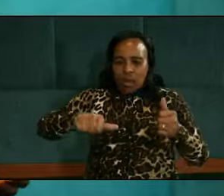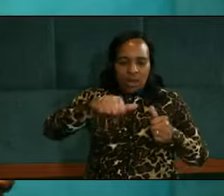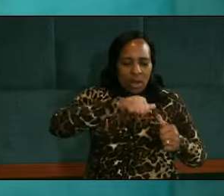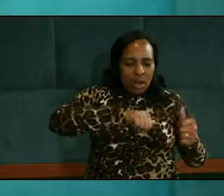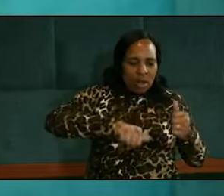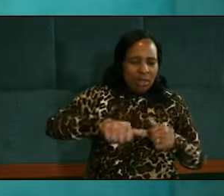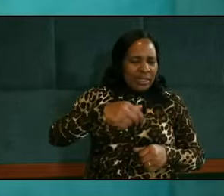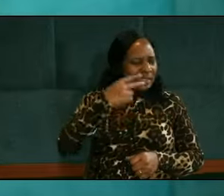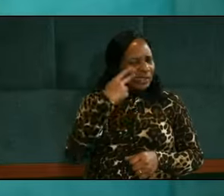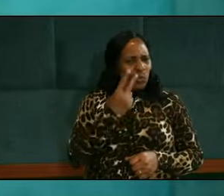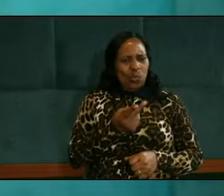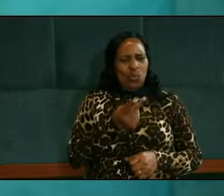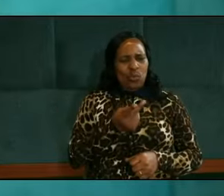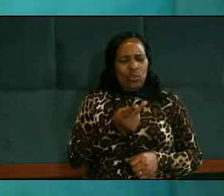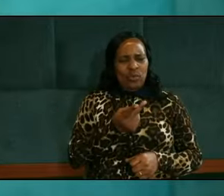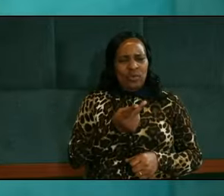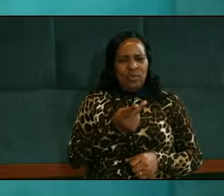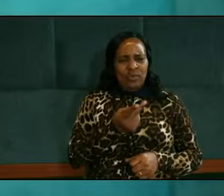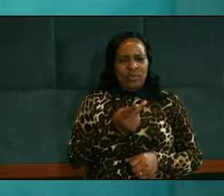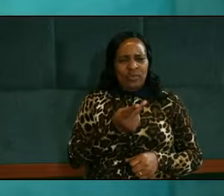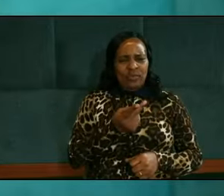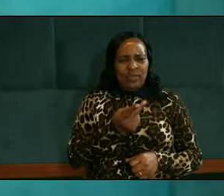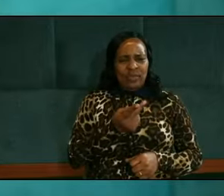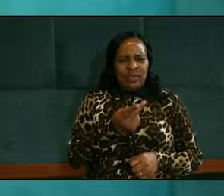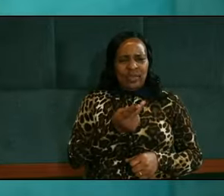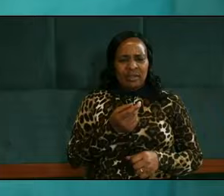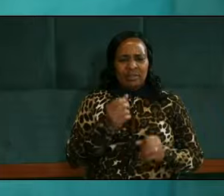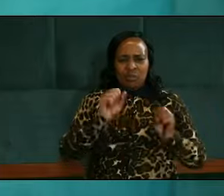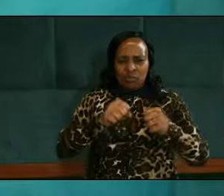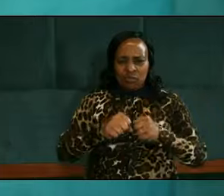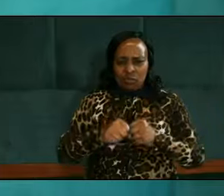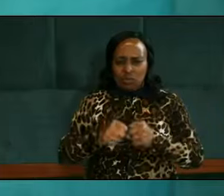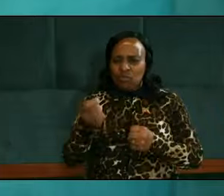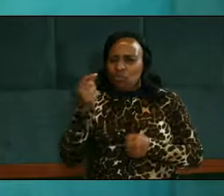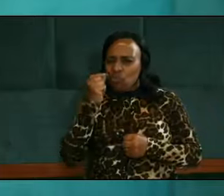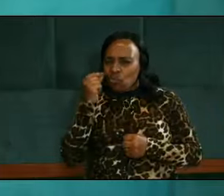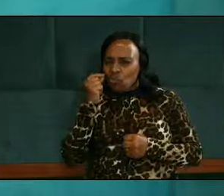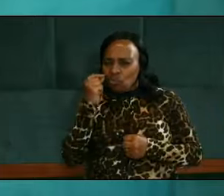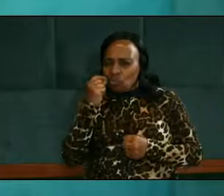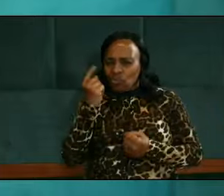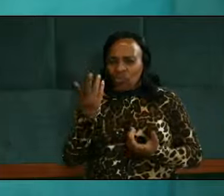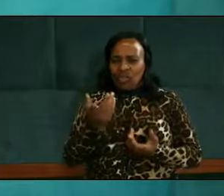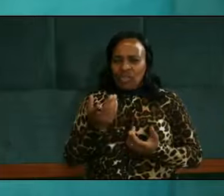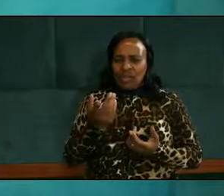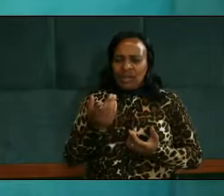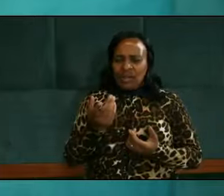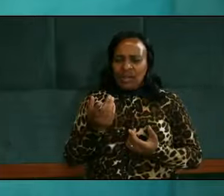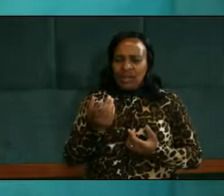he saw the honey? Honeycomb. Honeycomb,